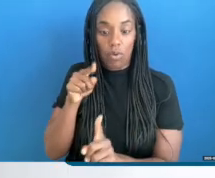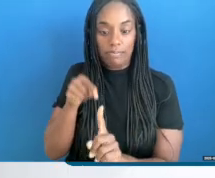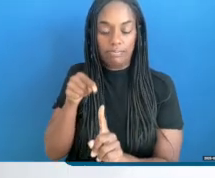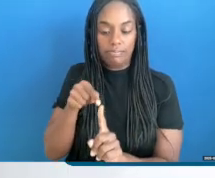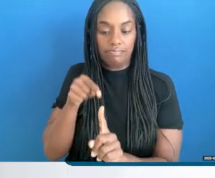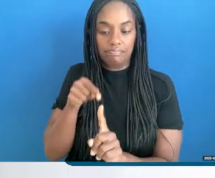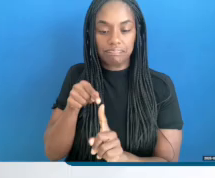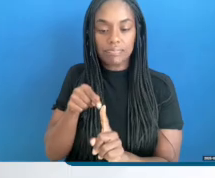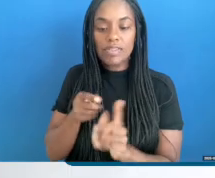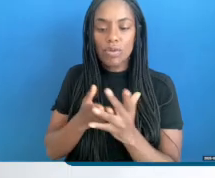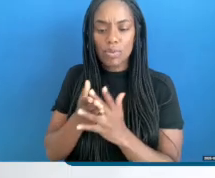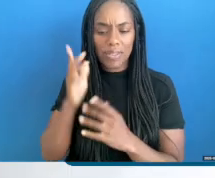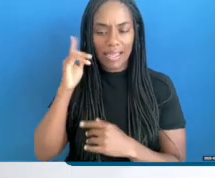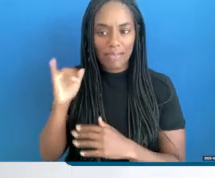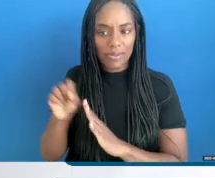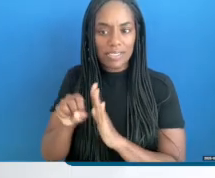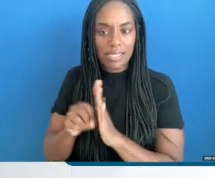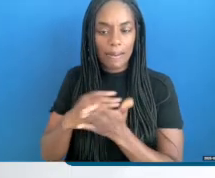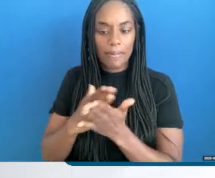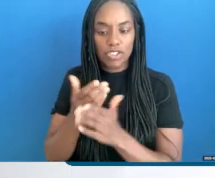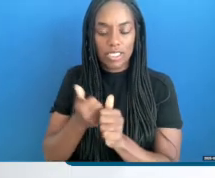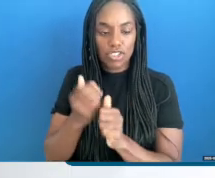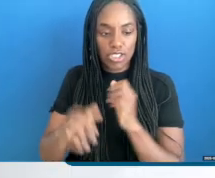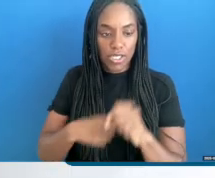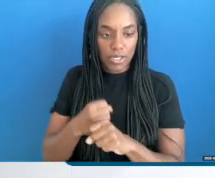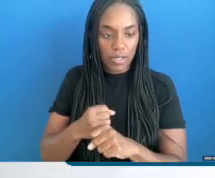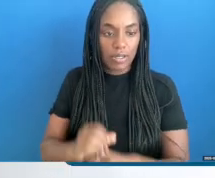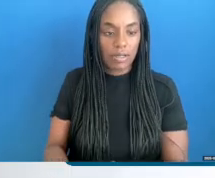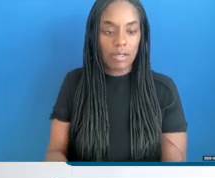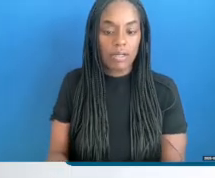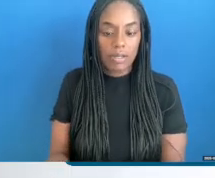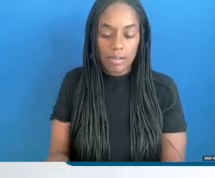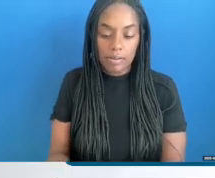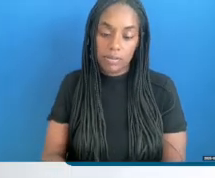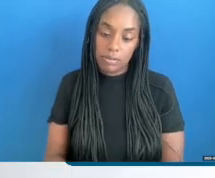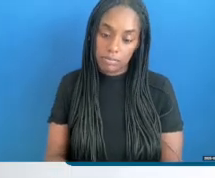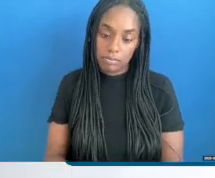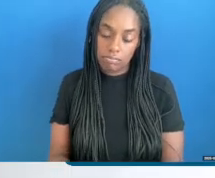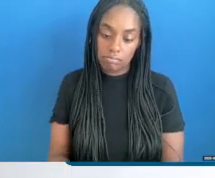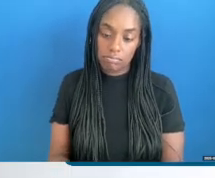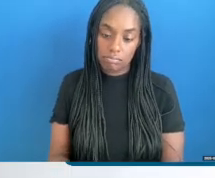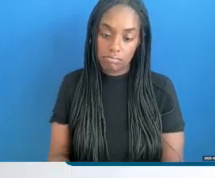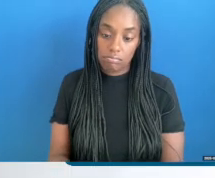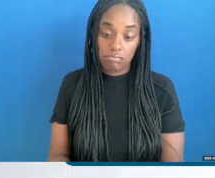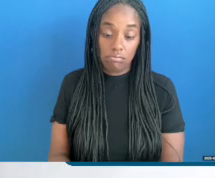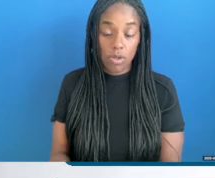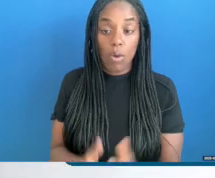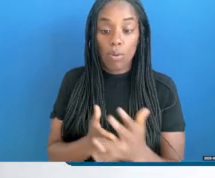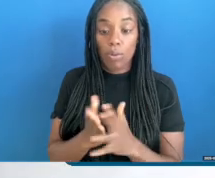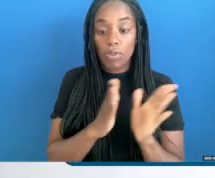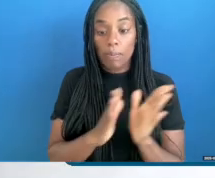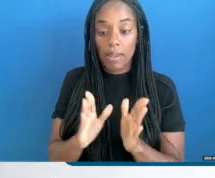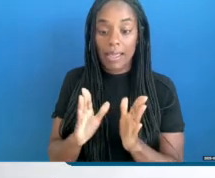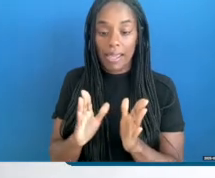budget each year. Through the plan, CARB staff aims to meet CARB and California